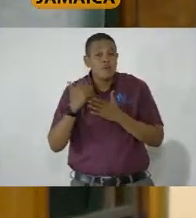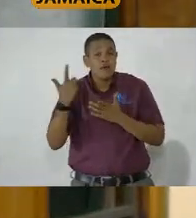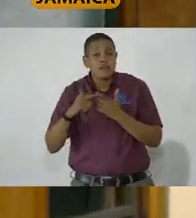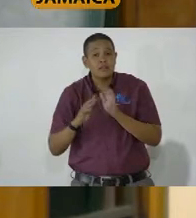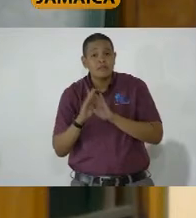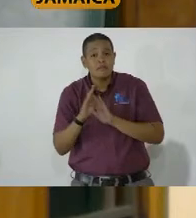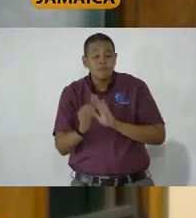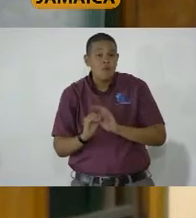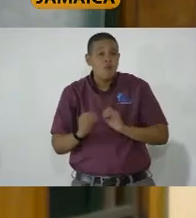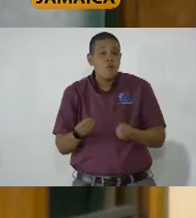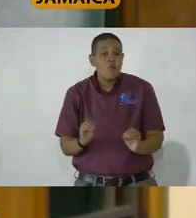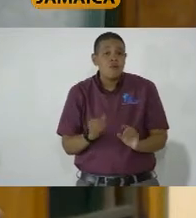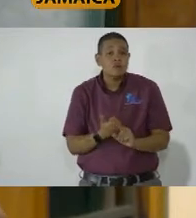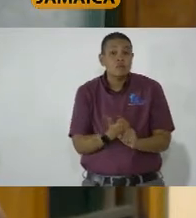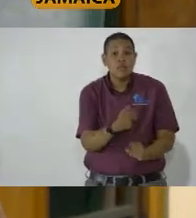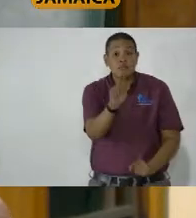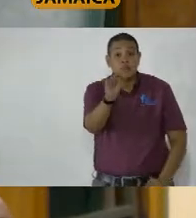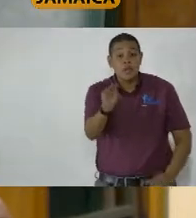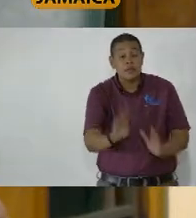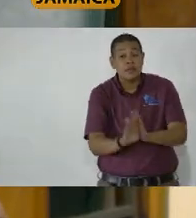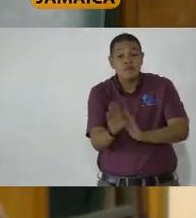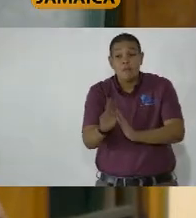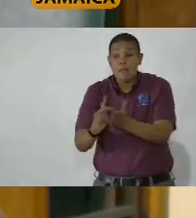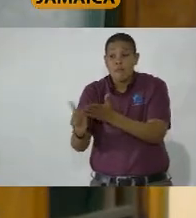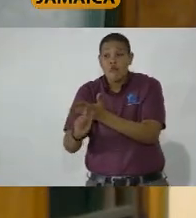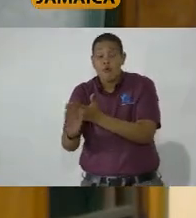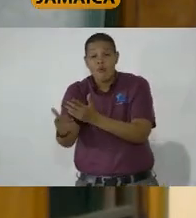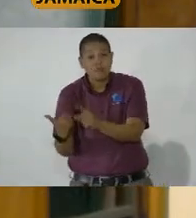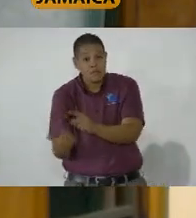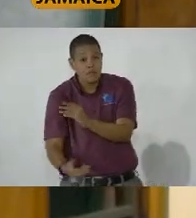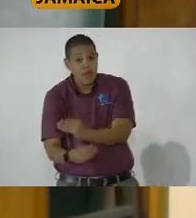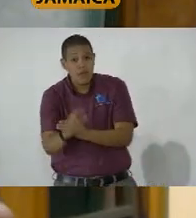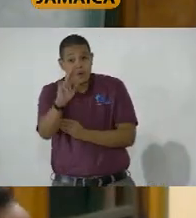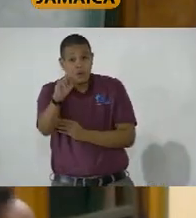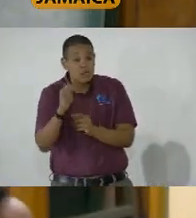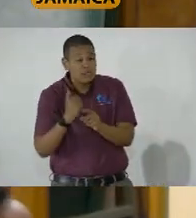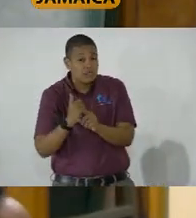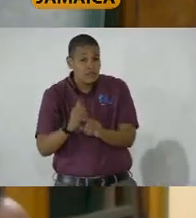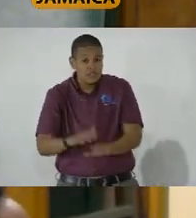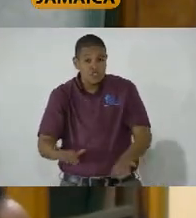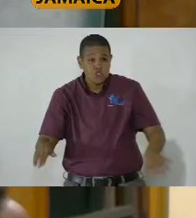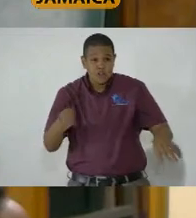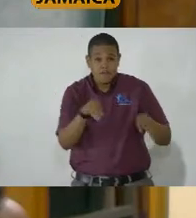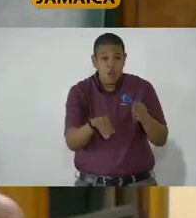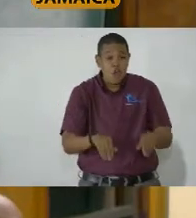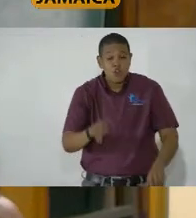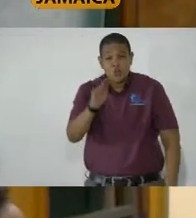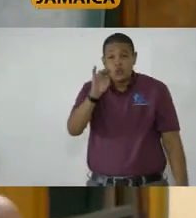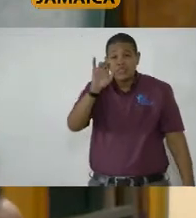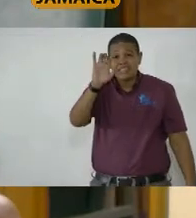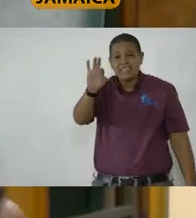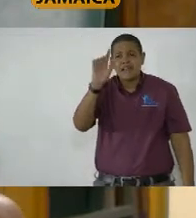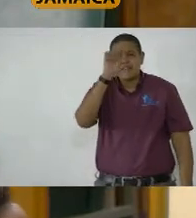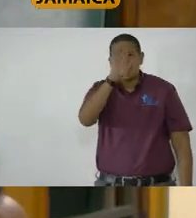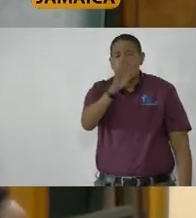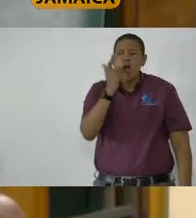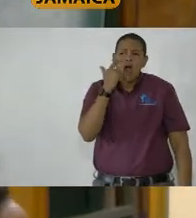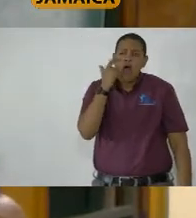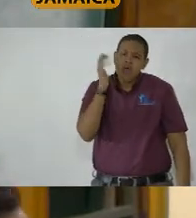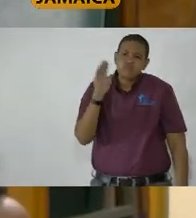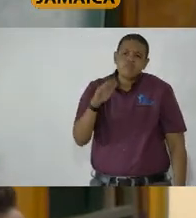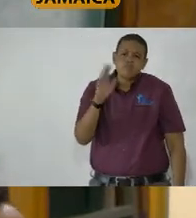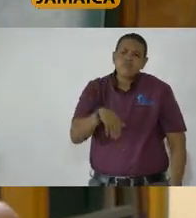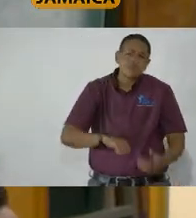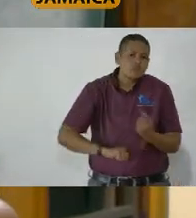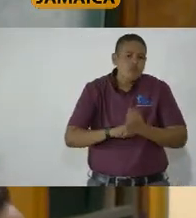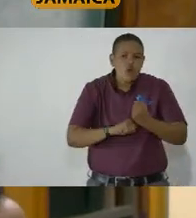Office, the United Nations Development Programme, the United Nations Children Fund, UNICEF, for their continued support of